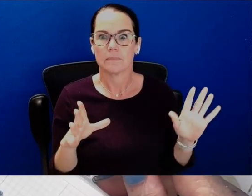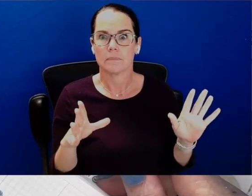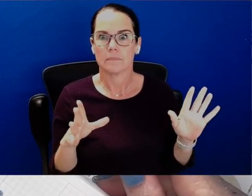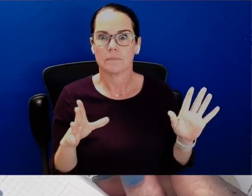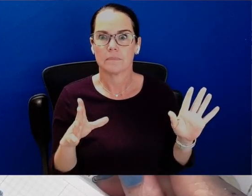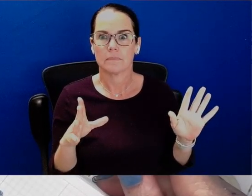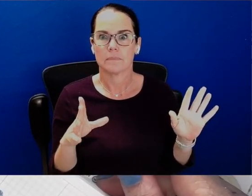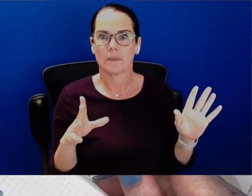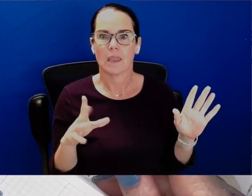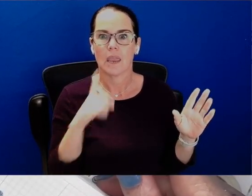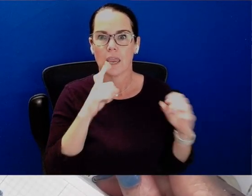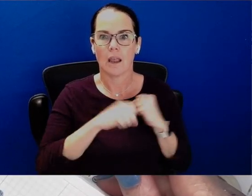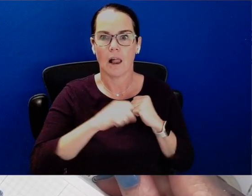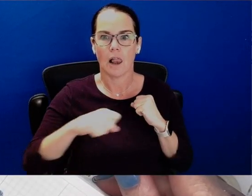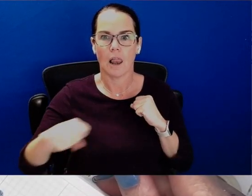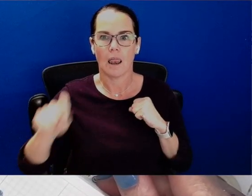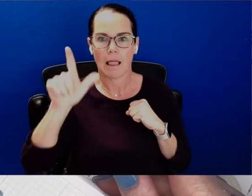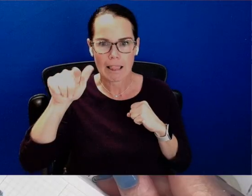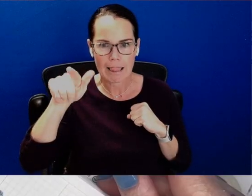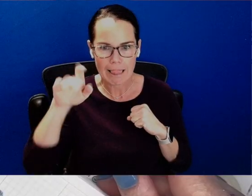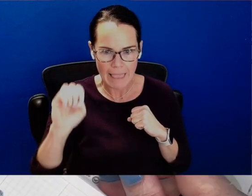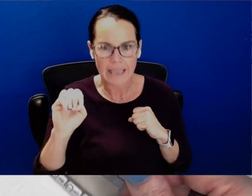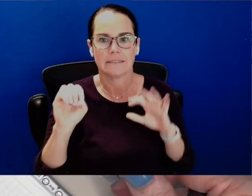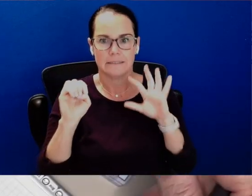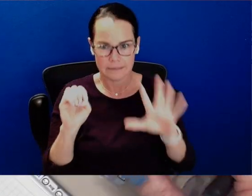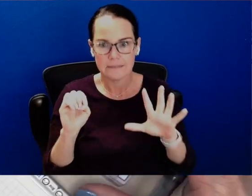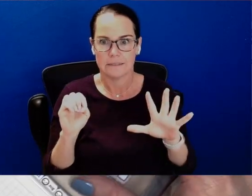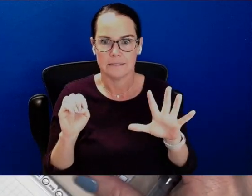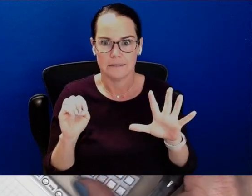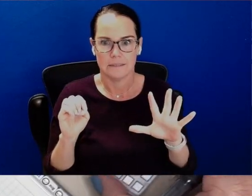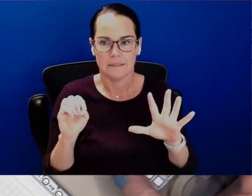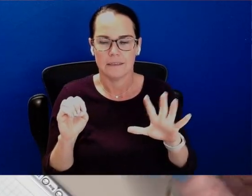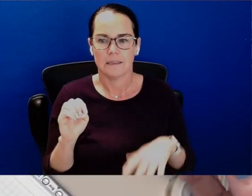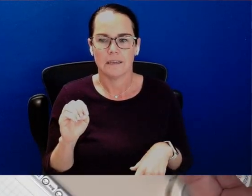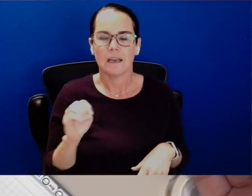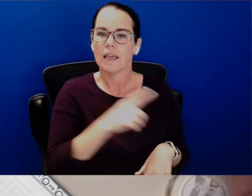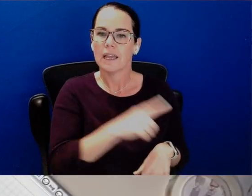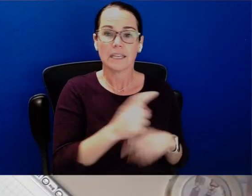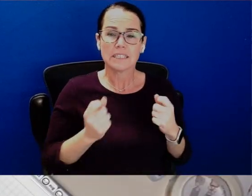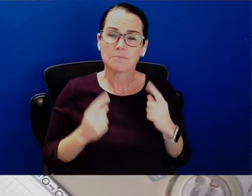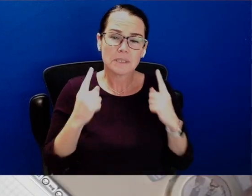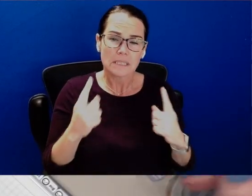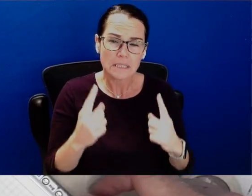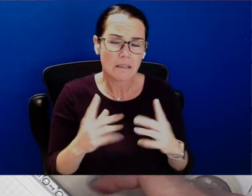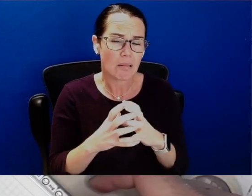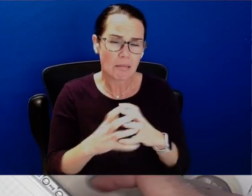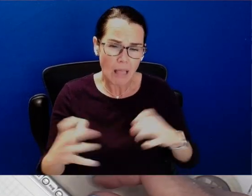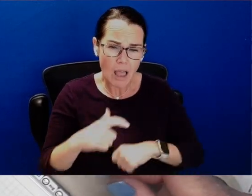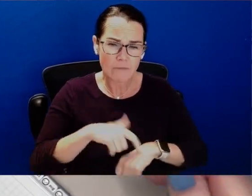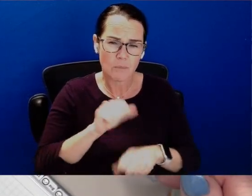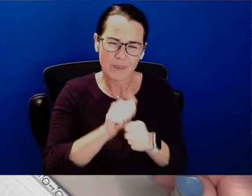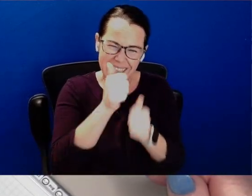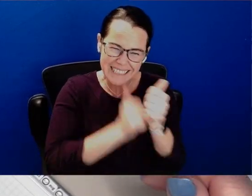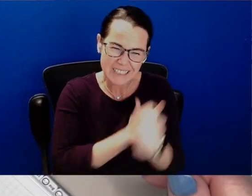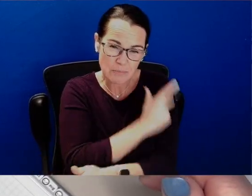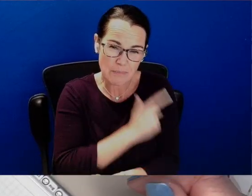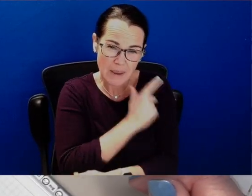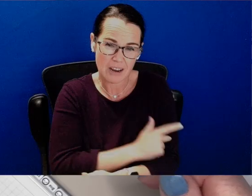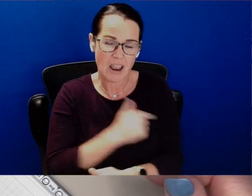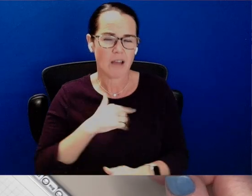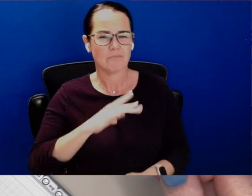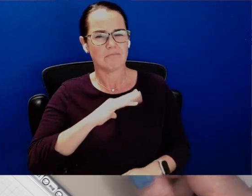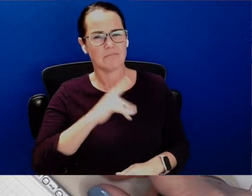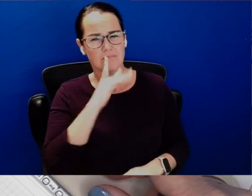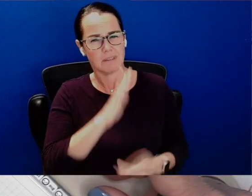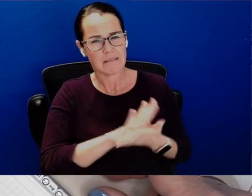he runs so late. Like, I mean, he spends tons of time with each of his patients, and I benefit from